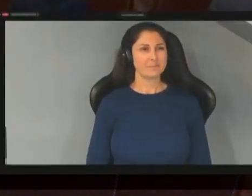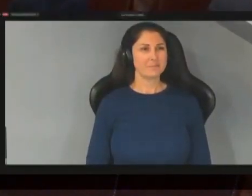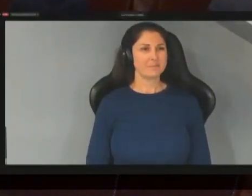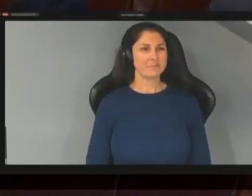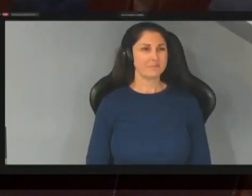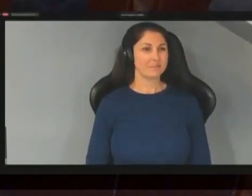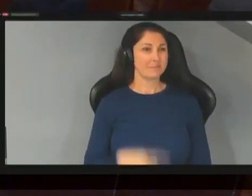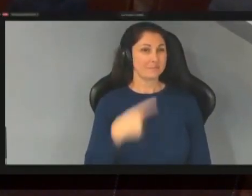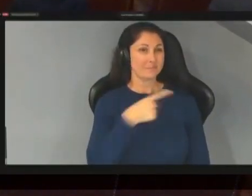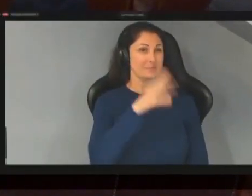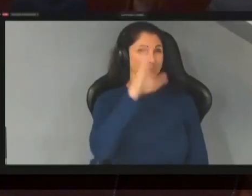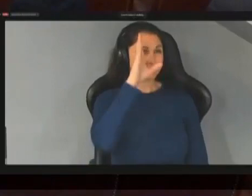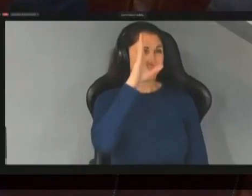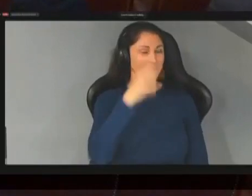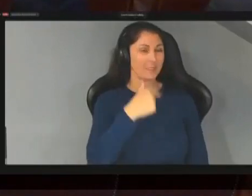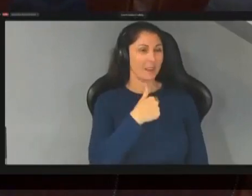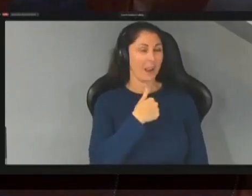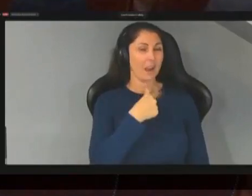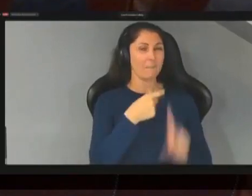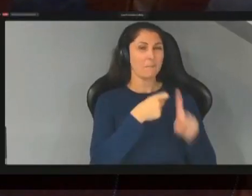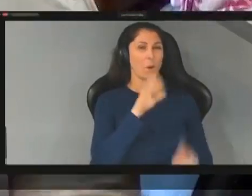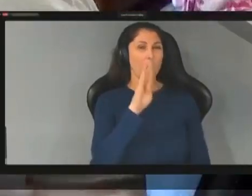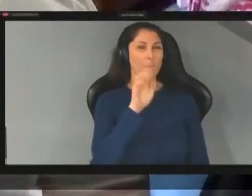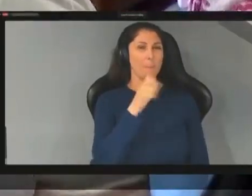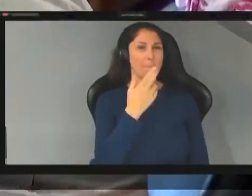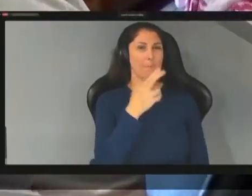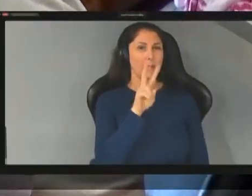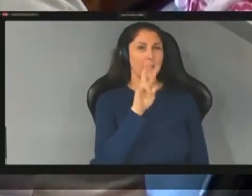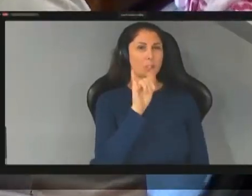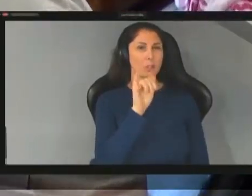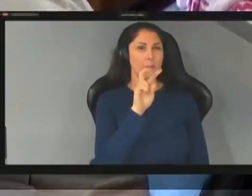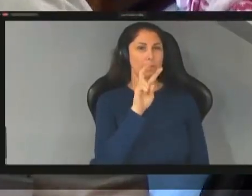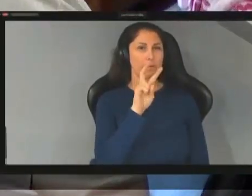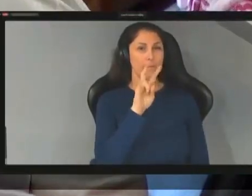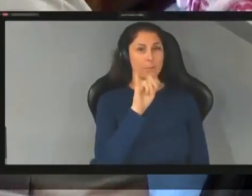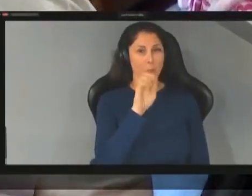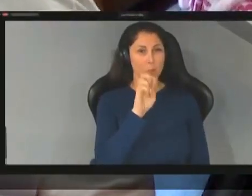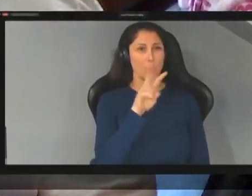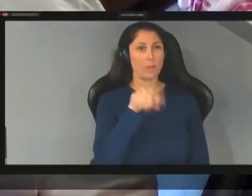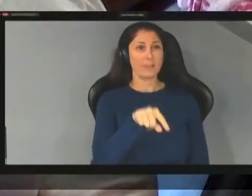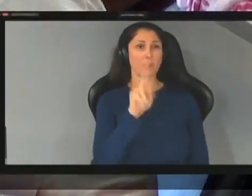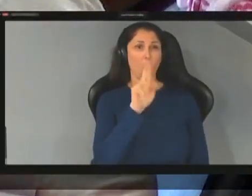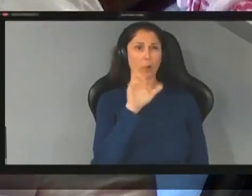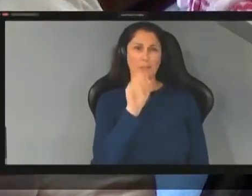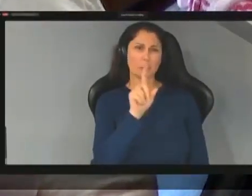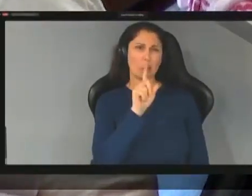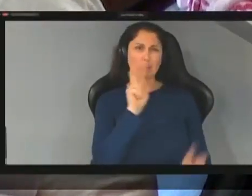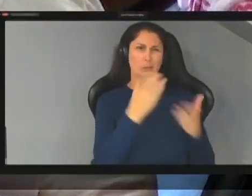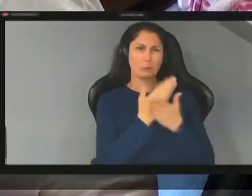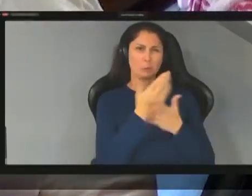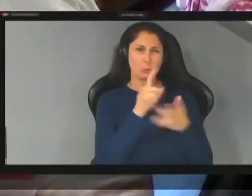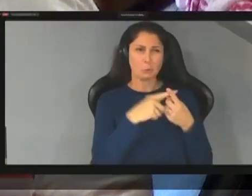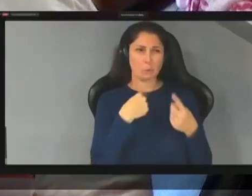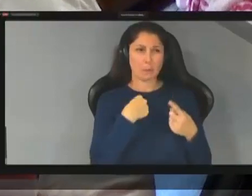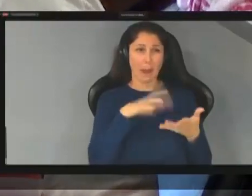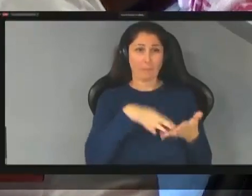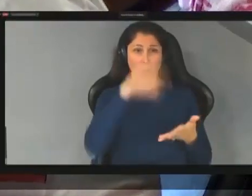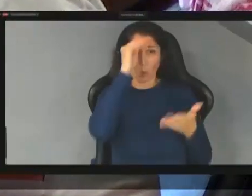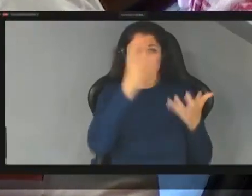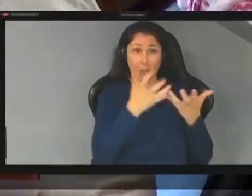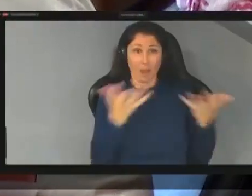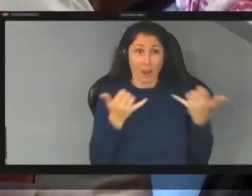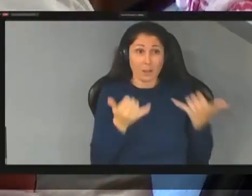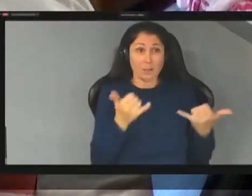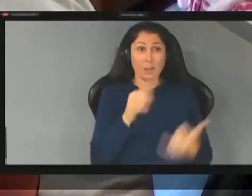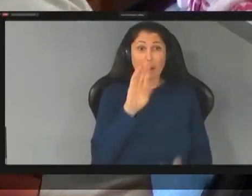Hi, I'm Bernadette from Beachview, and this RCO thing is kind of new to me, and I learned a lot today. And yes,